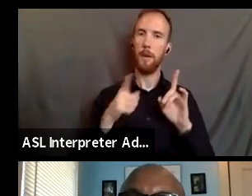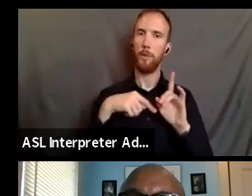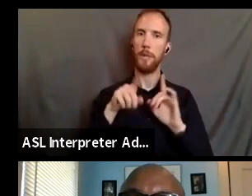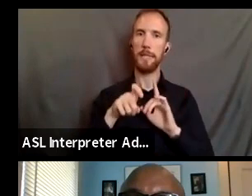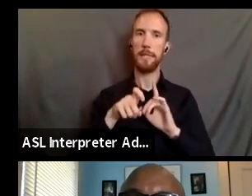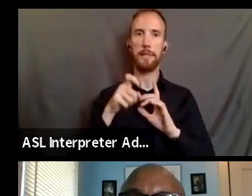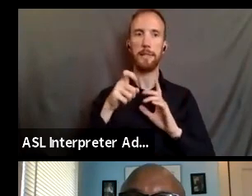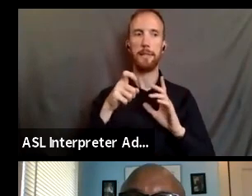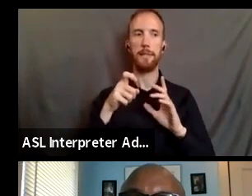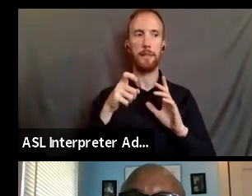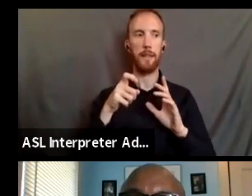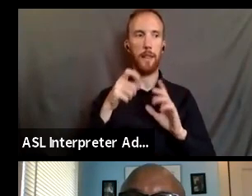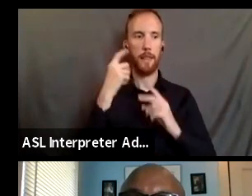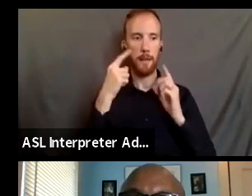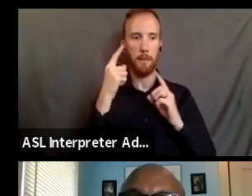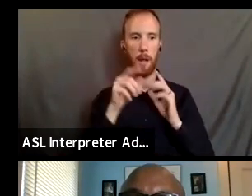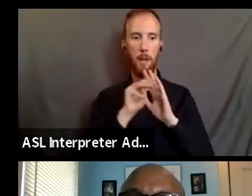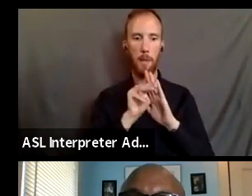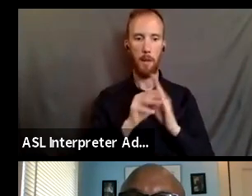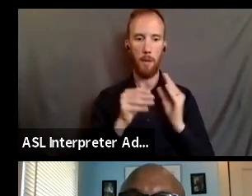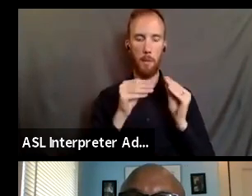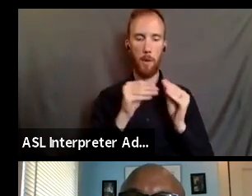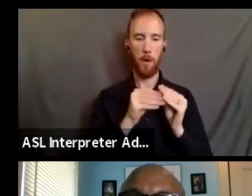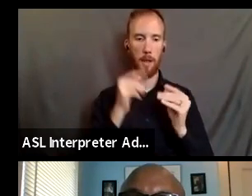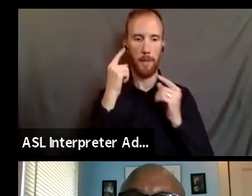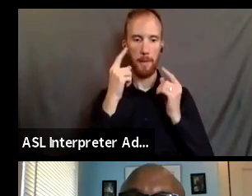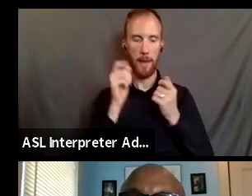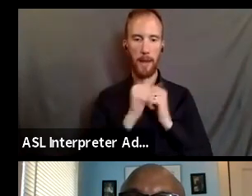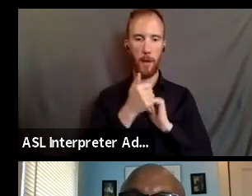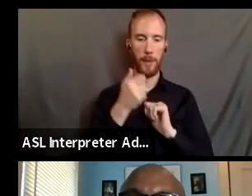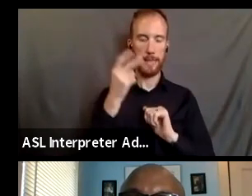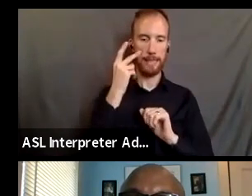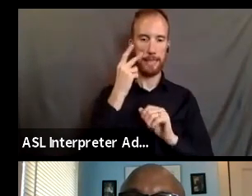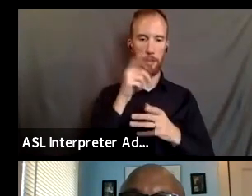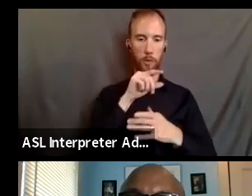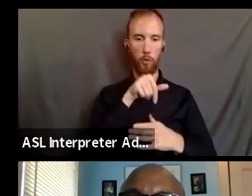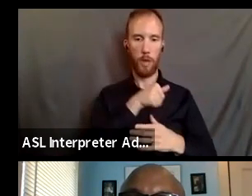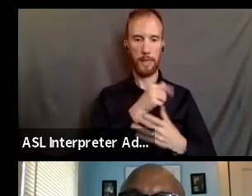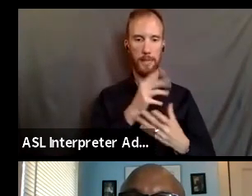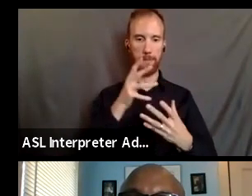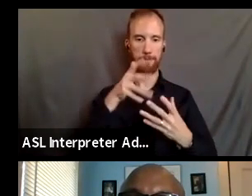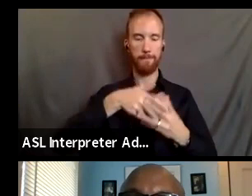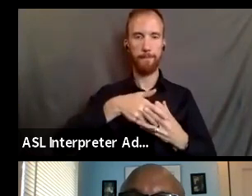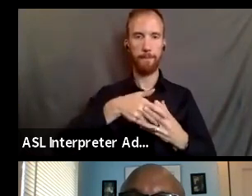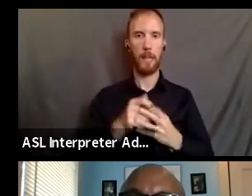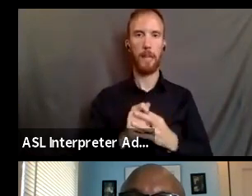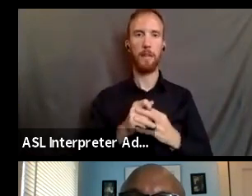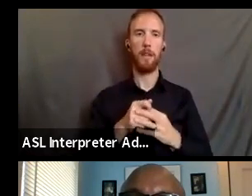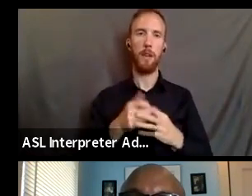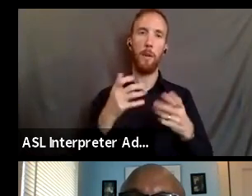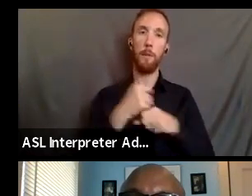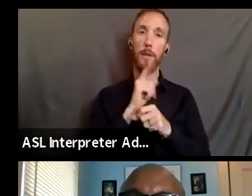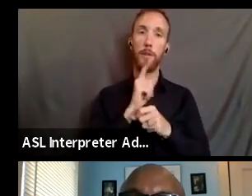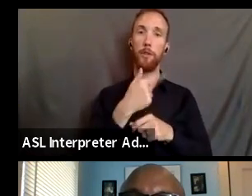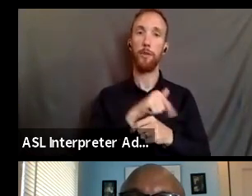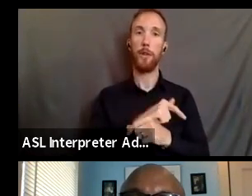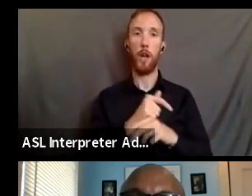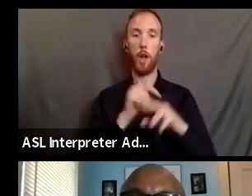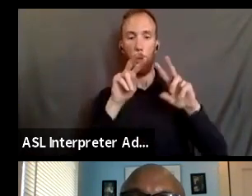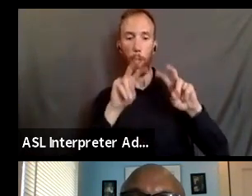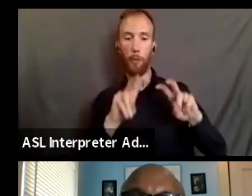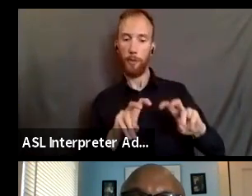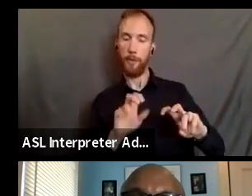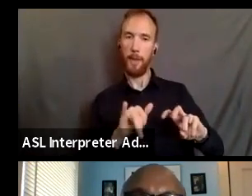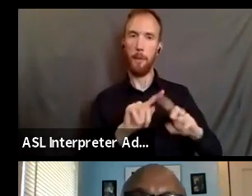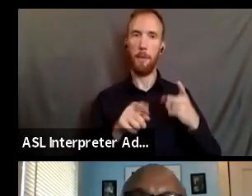right and it's going to be a long time before we see quality in that model so i want to make sure that that we look at it but i also want to make sure that we are thinking about the